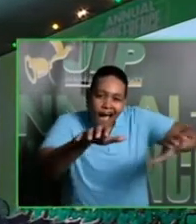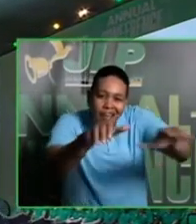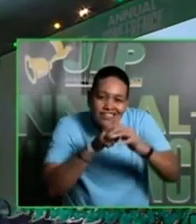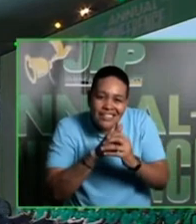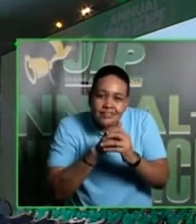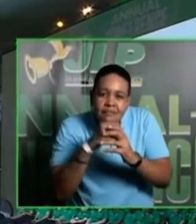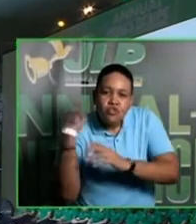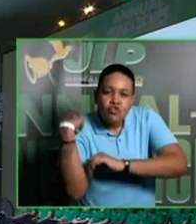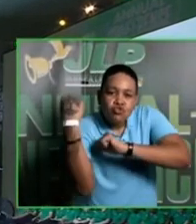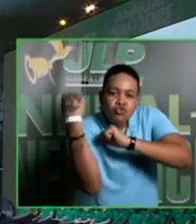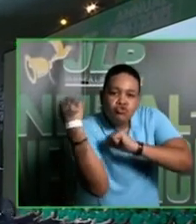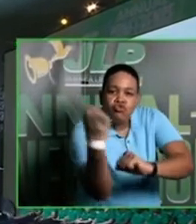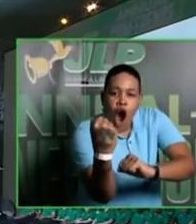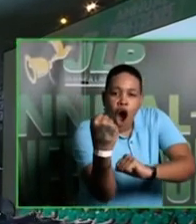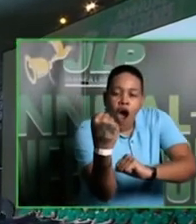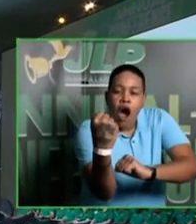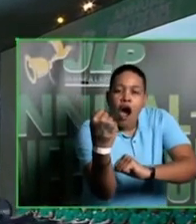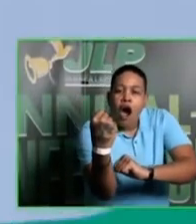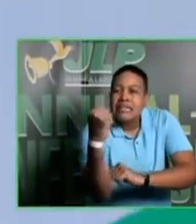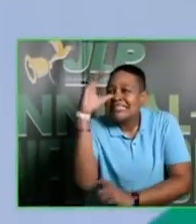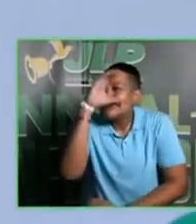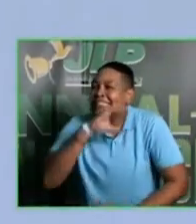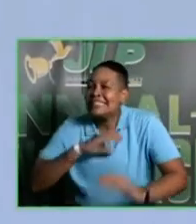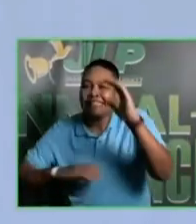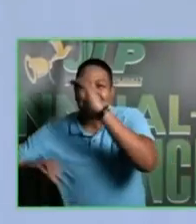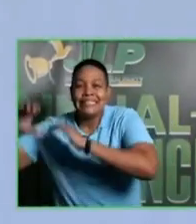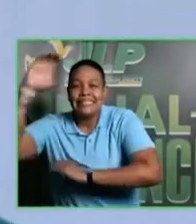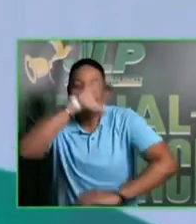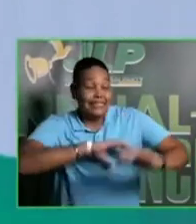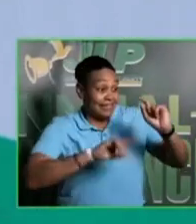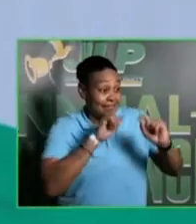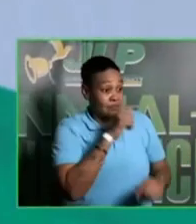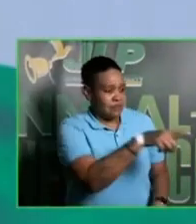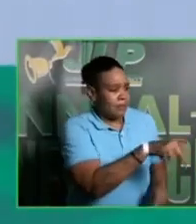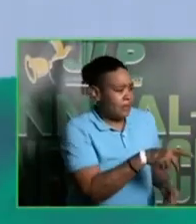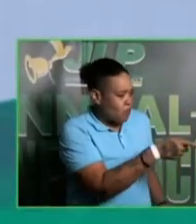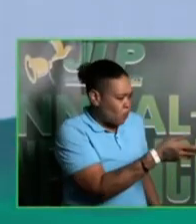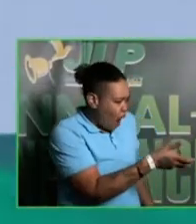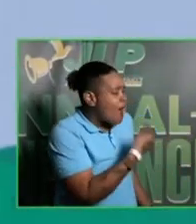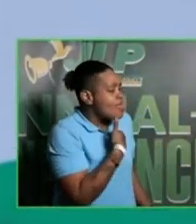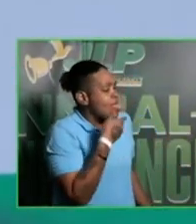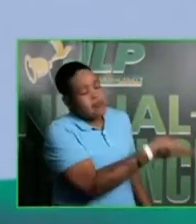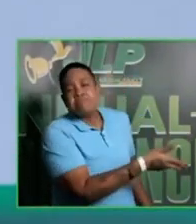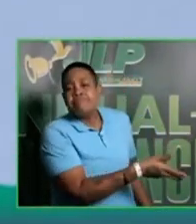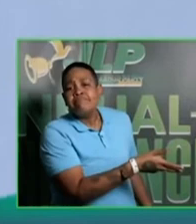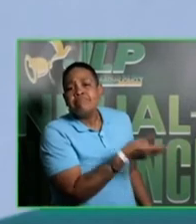and strong in pursuing the interests of the people.